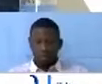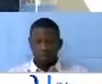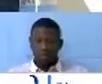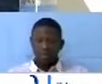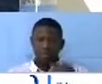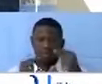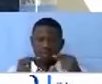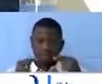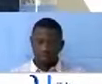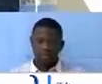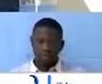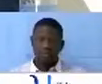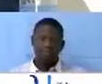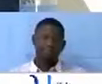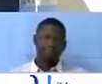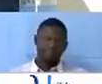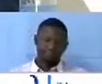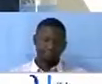I